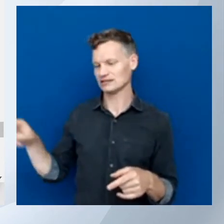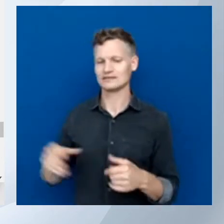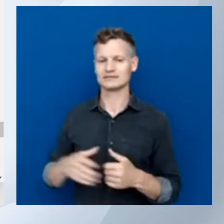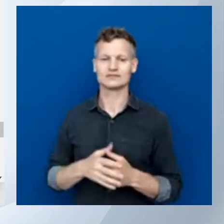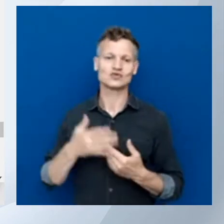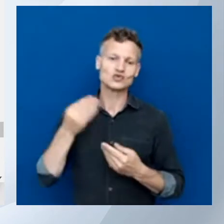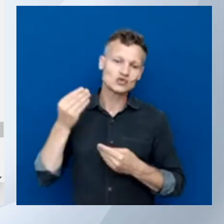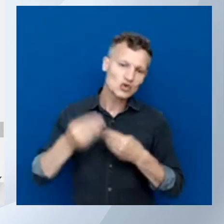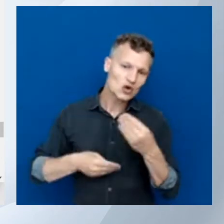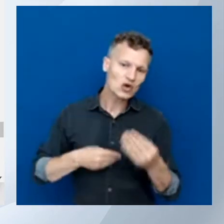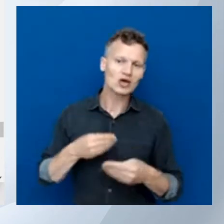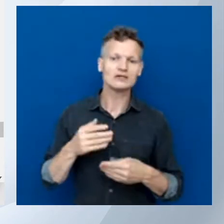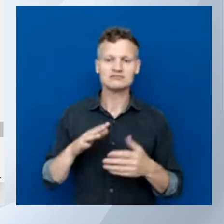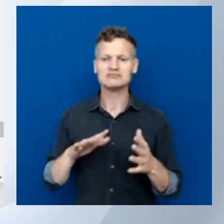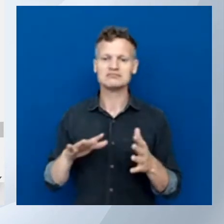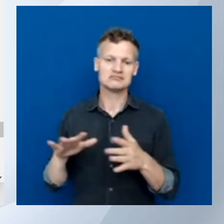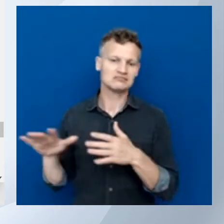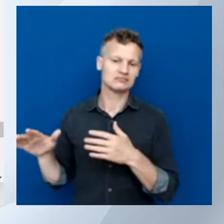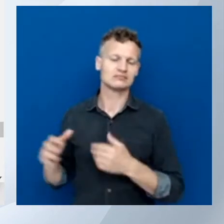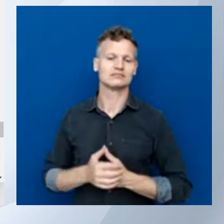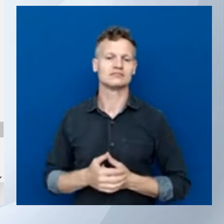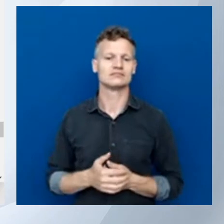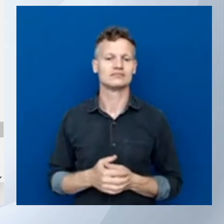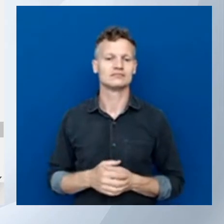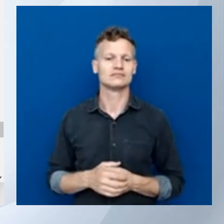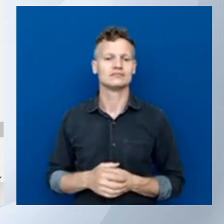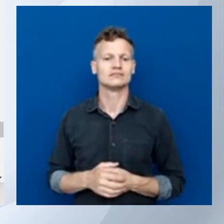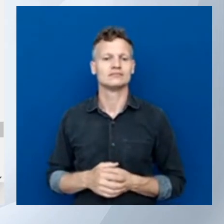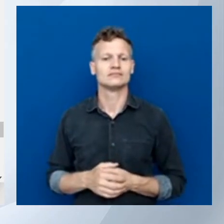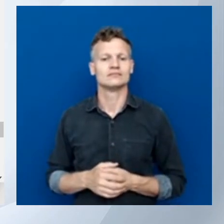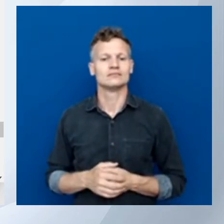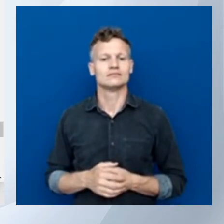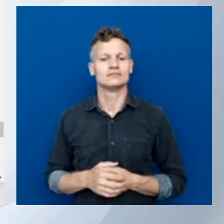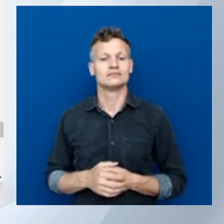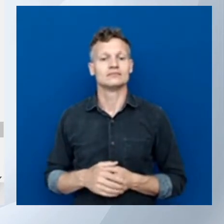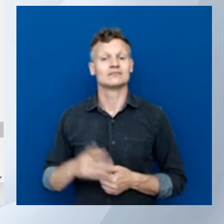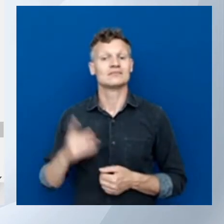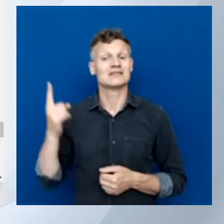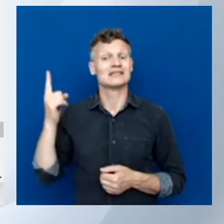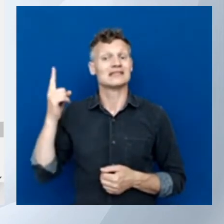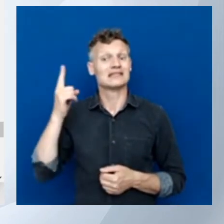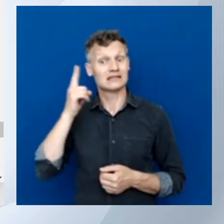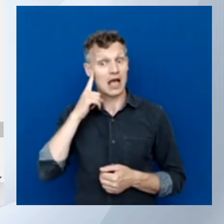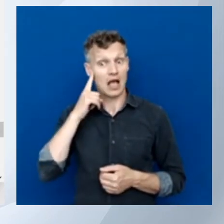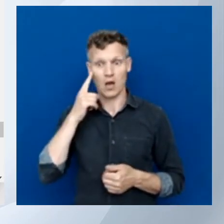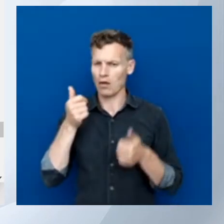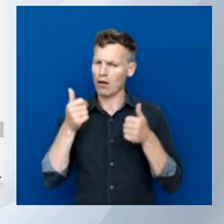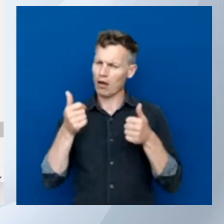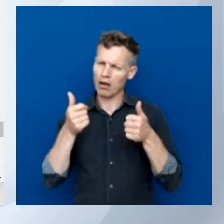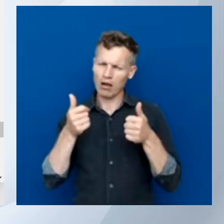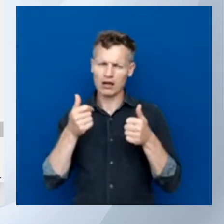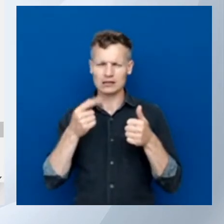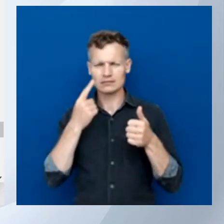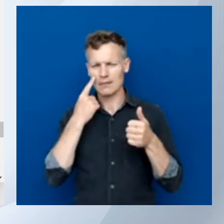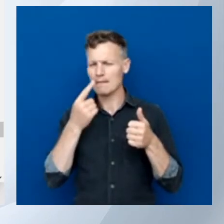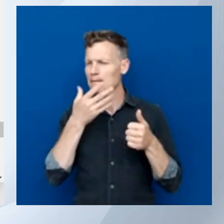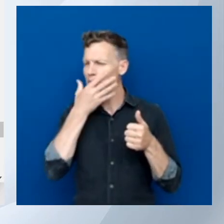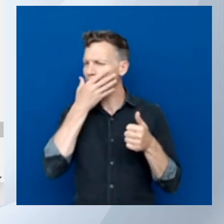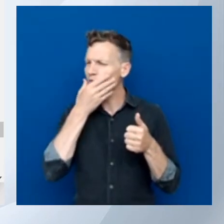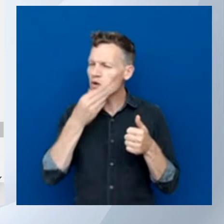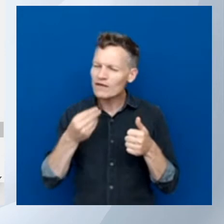sense of the mundane horrors of the world. It sounds like it's a very positive sentence, sort